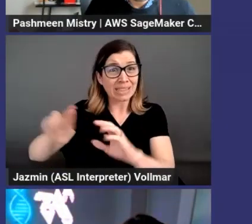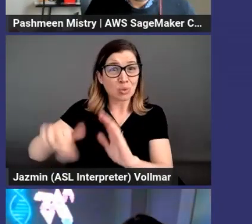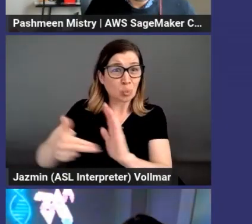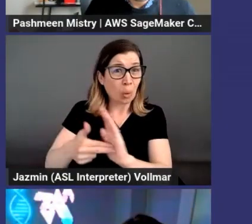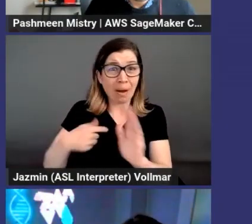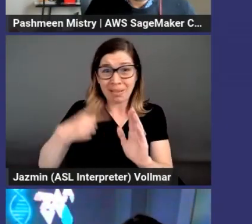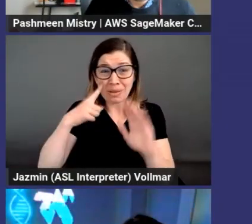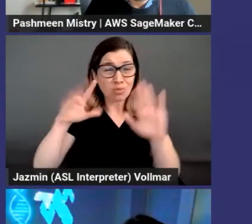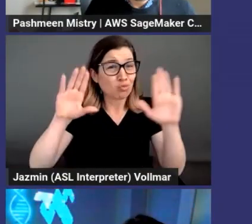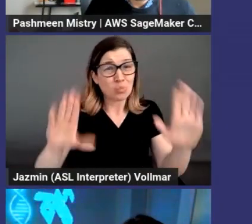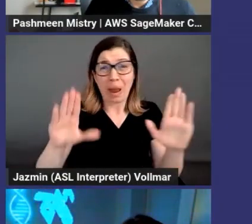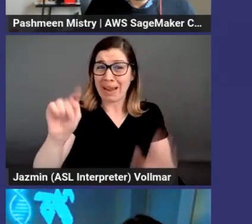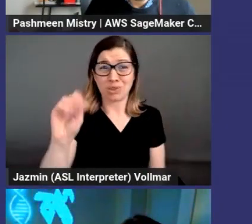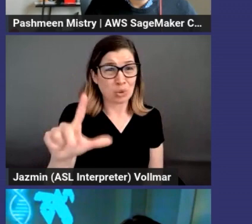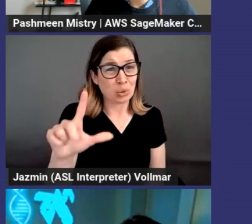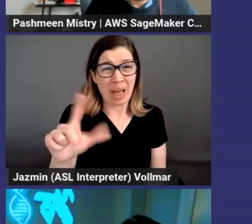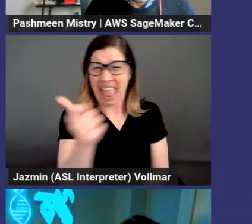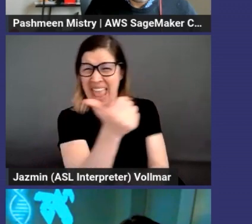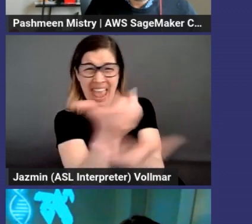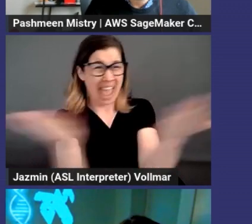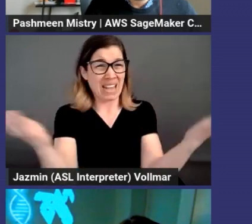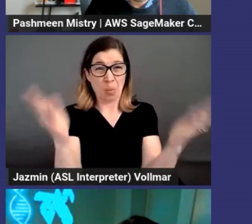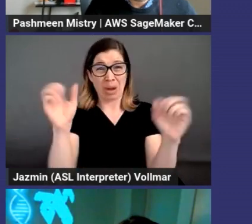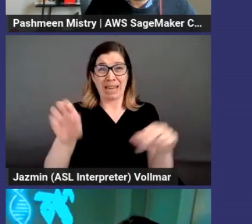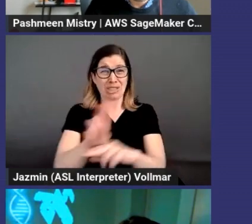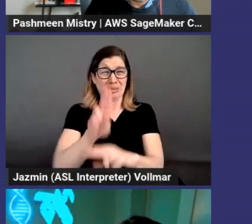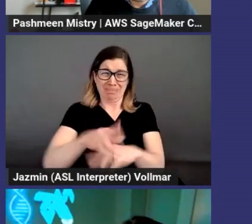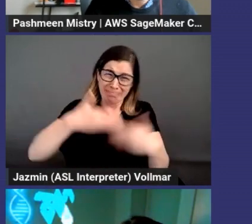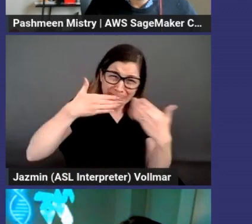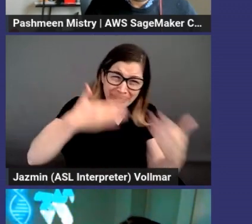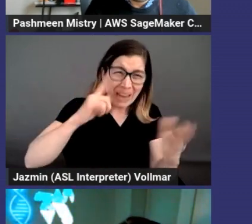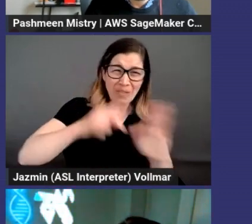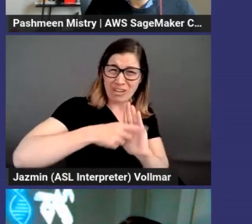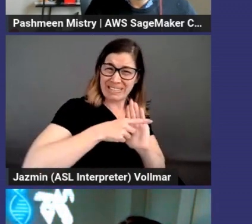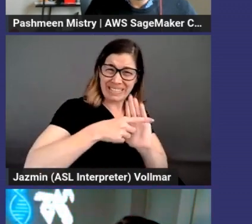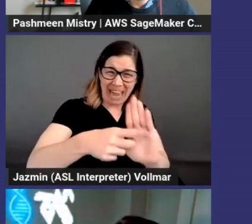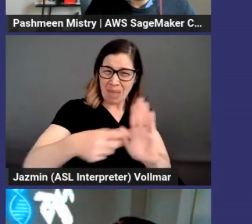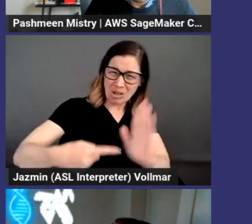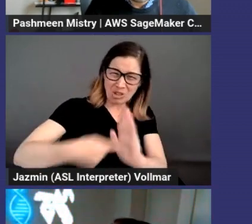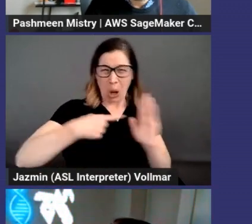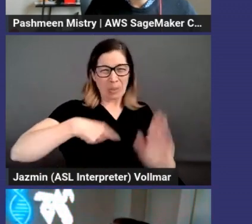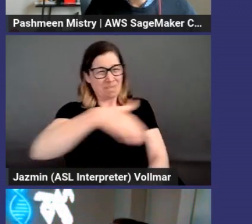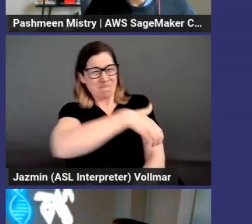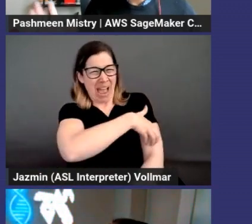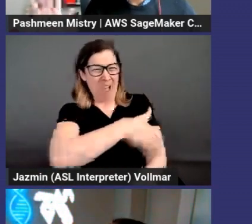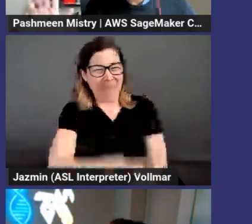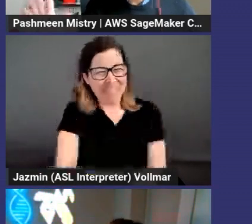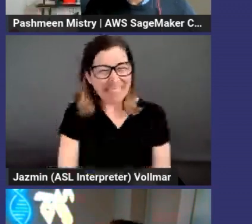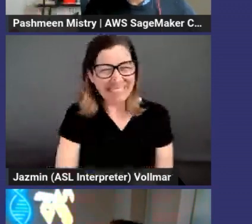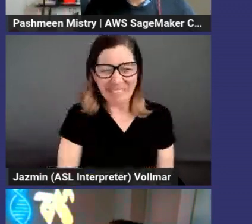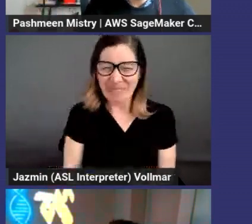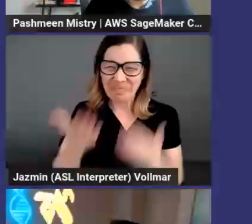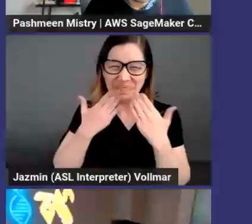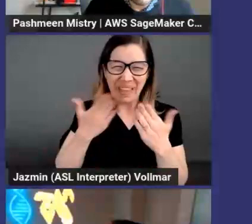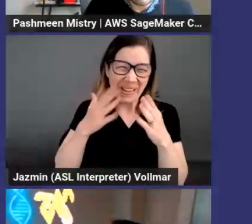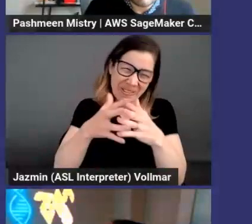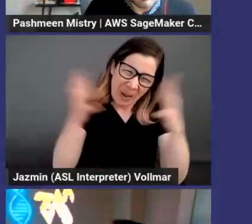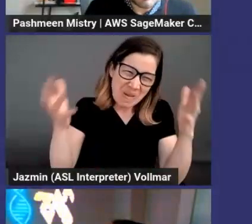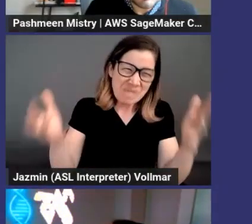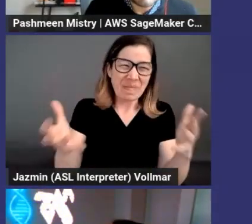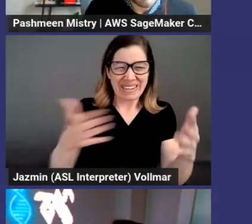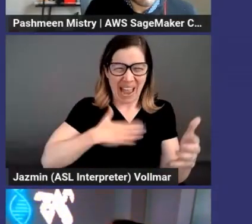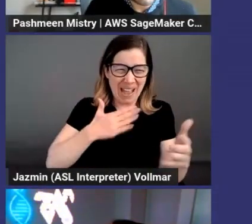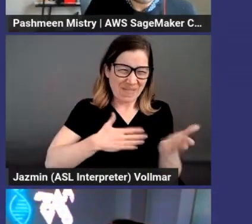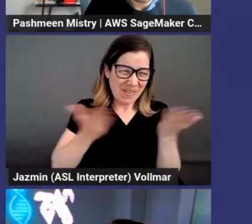great tool that, anybody could use. And thanks for walking us through it and showing us the power of it. Thank you so much, folks. So happy